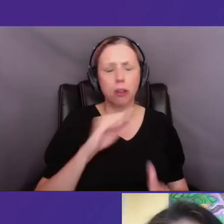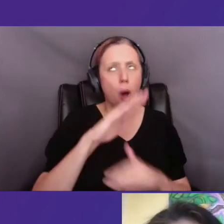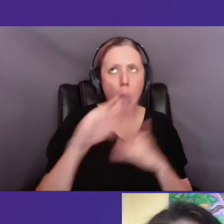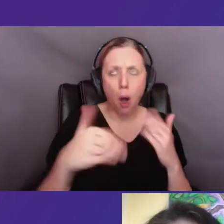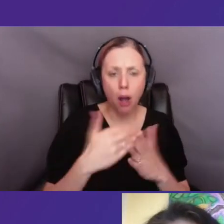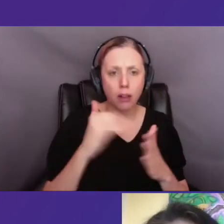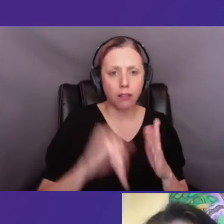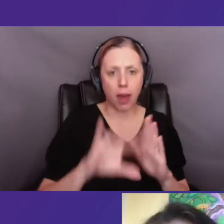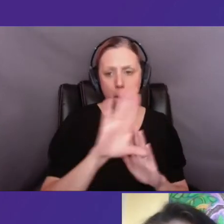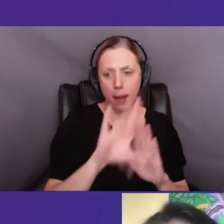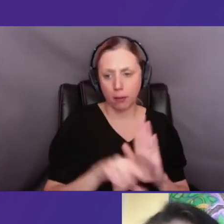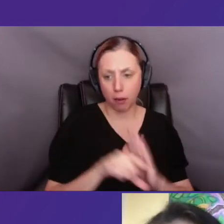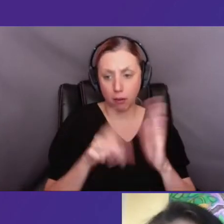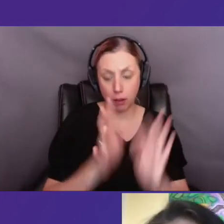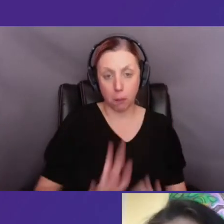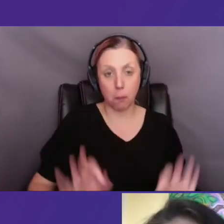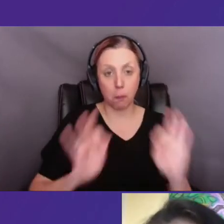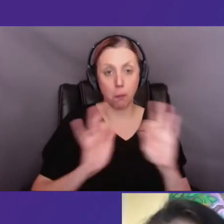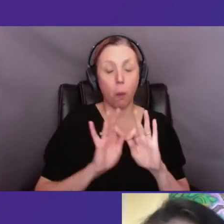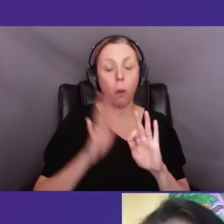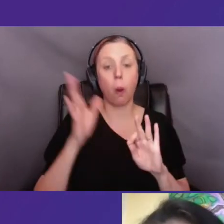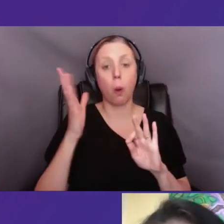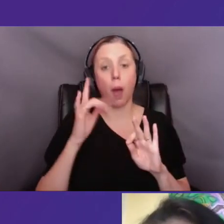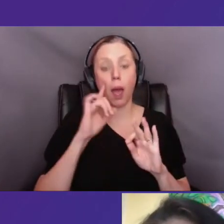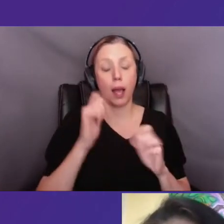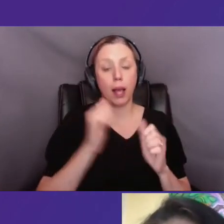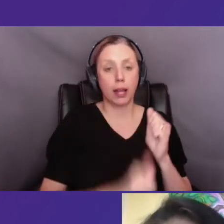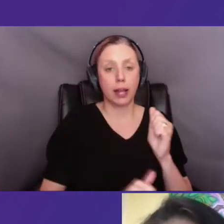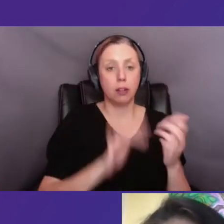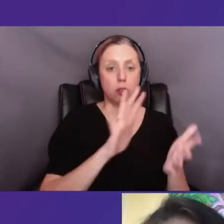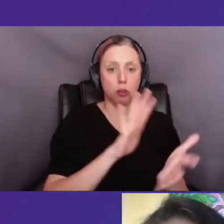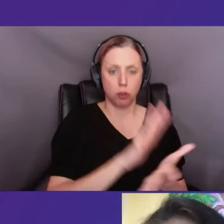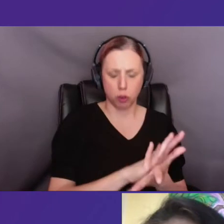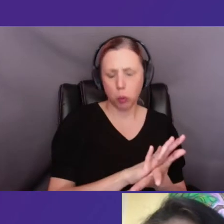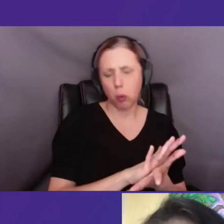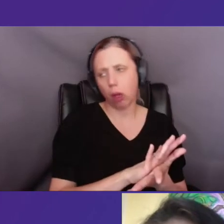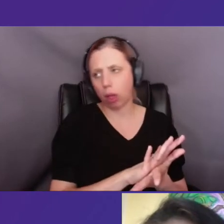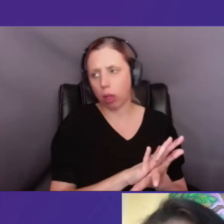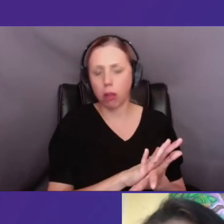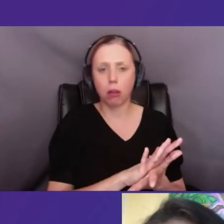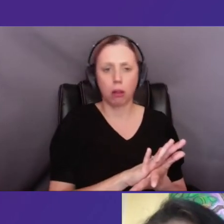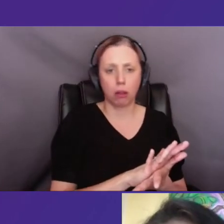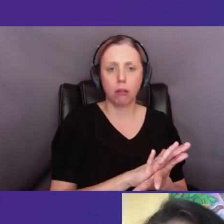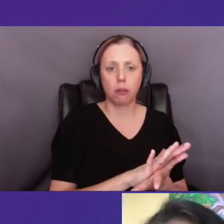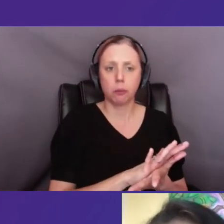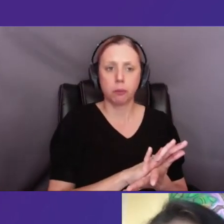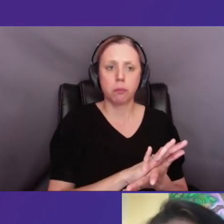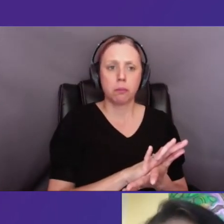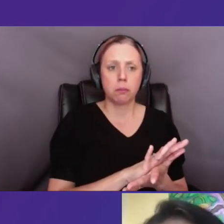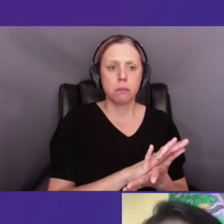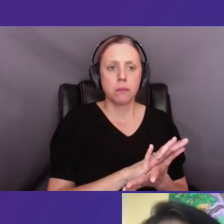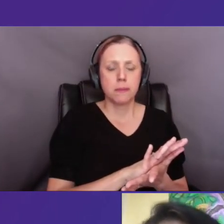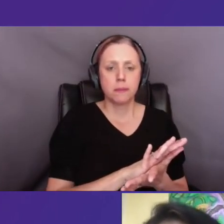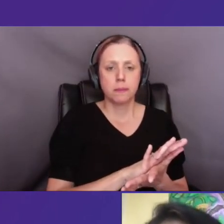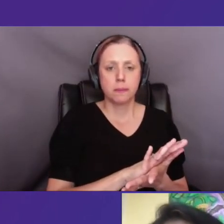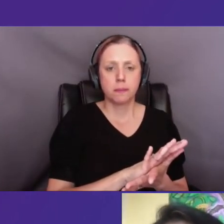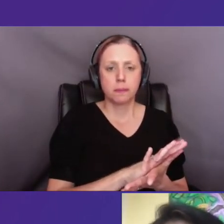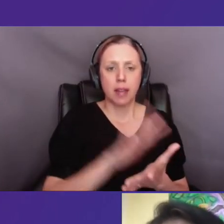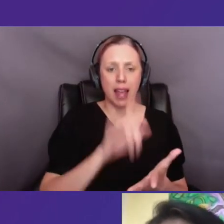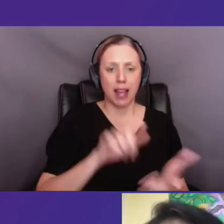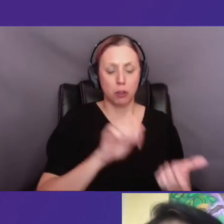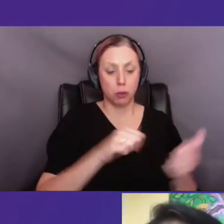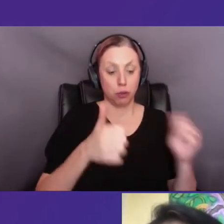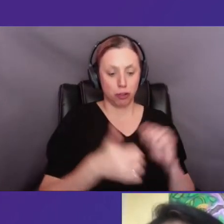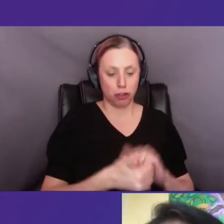very important, because each school, to a certain extent, I had to change my